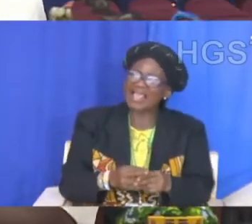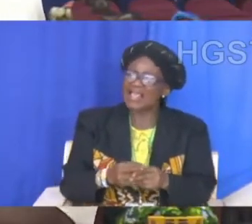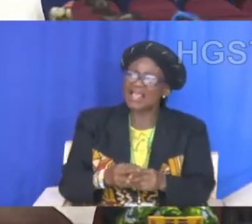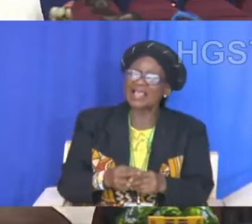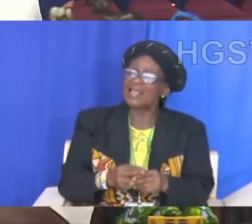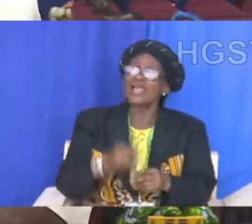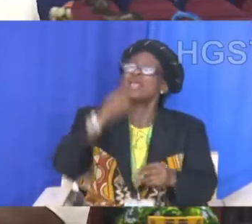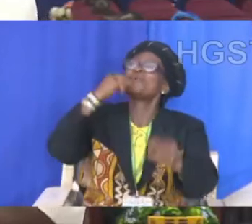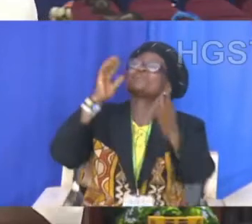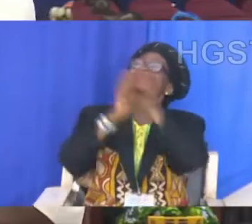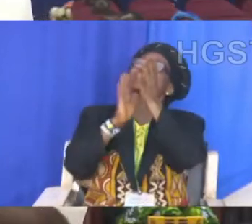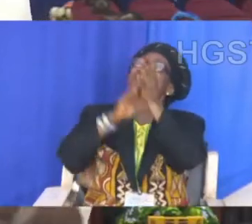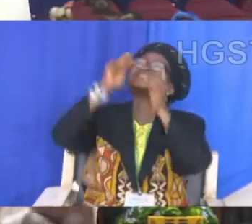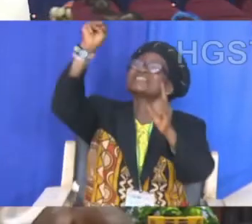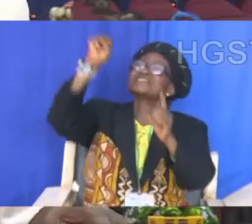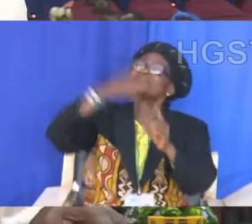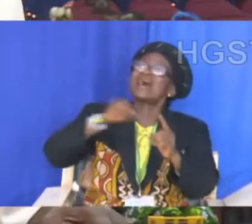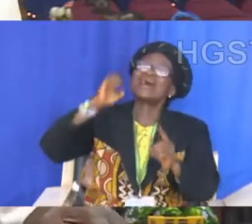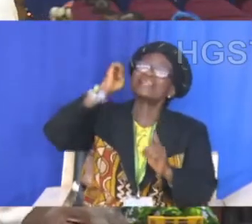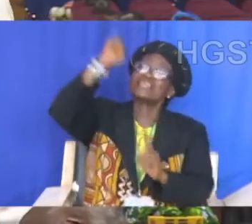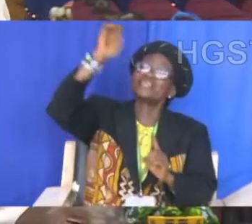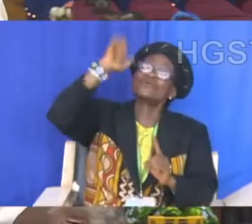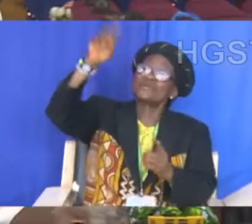And he said, when you do that,